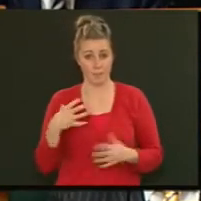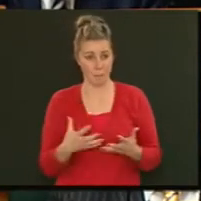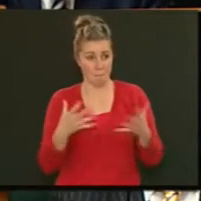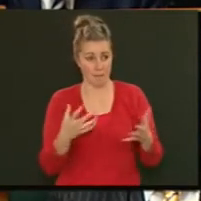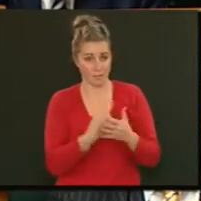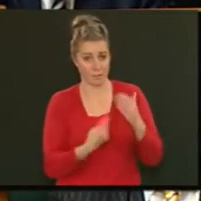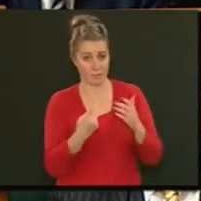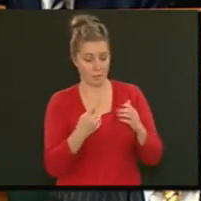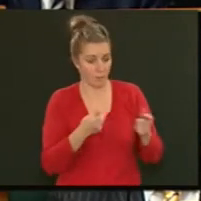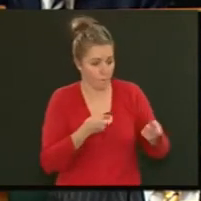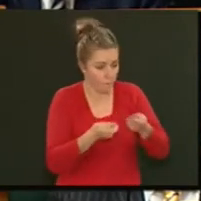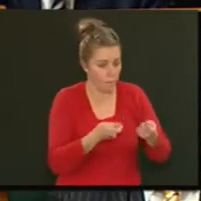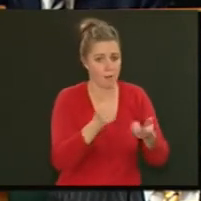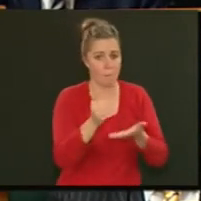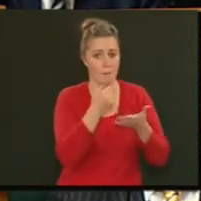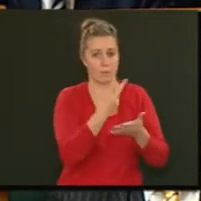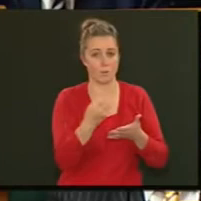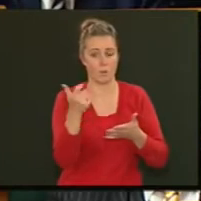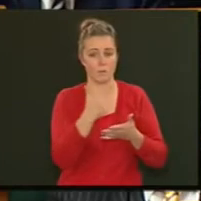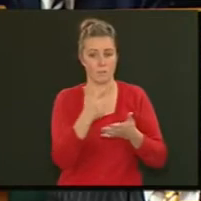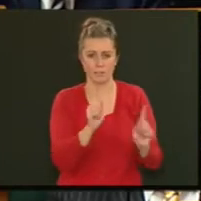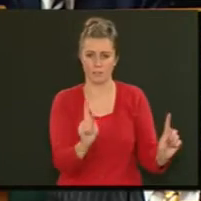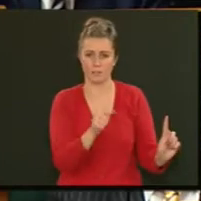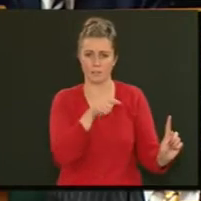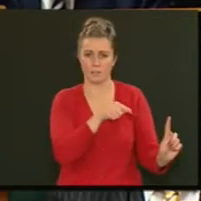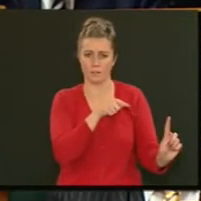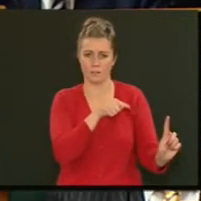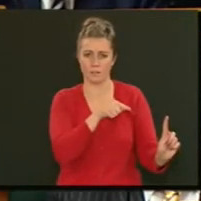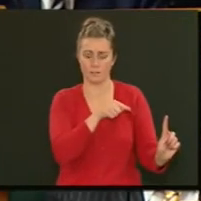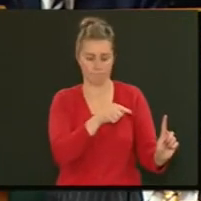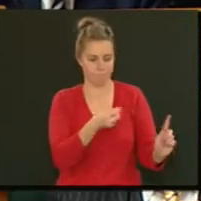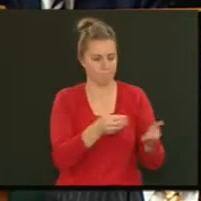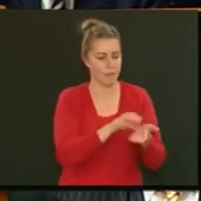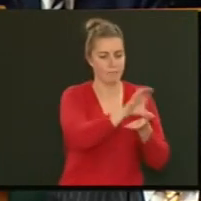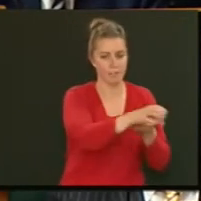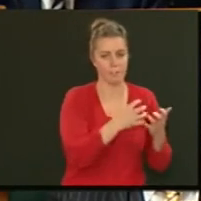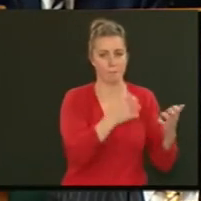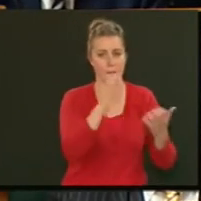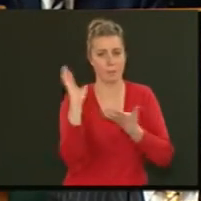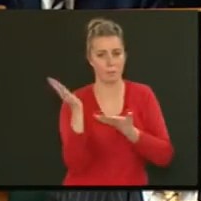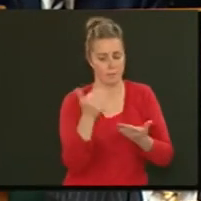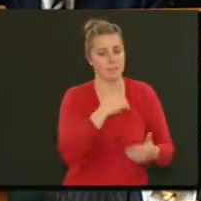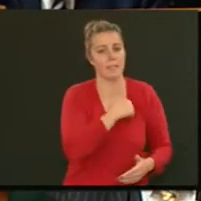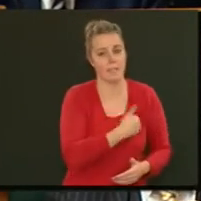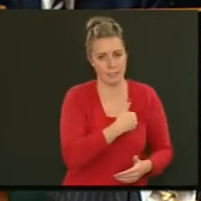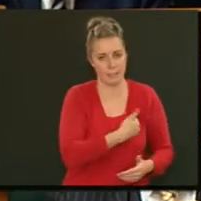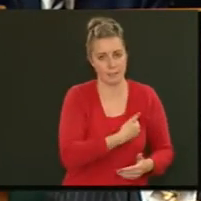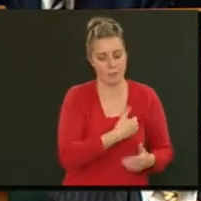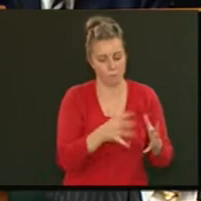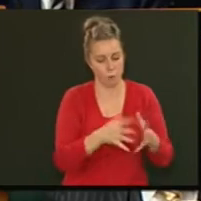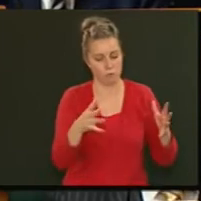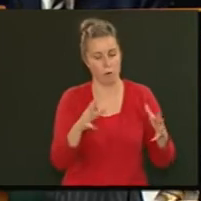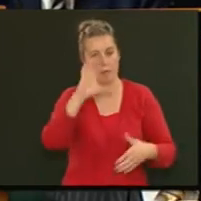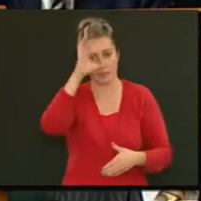fiscal priority in Budget 2017 is to invest in the public services necessary for a growing